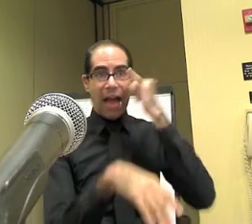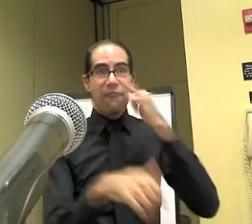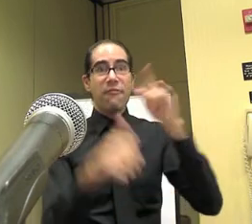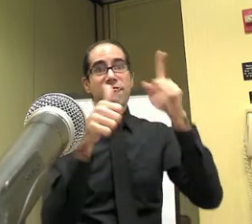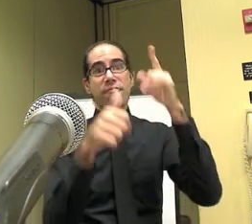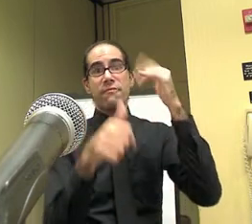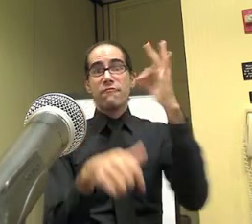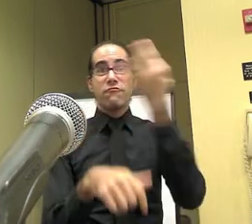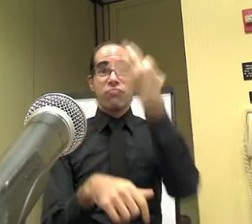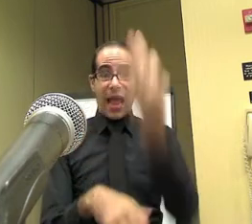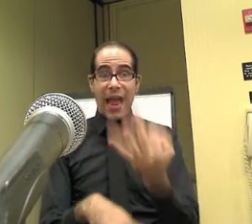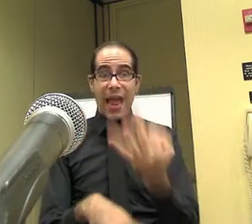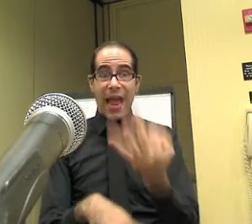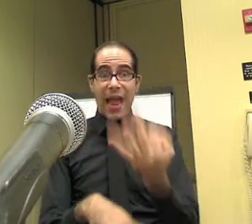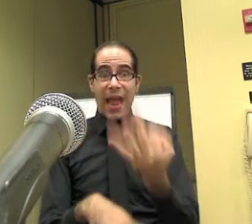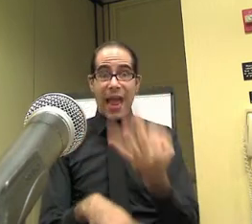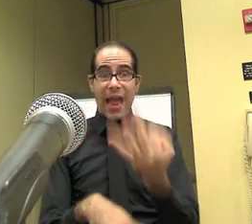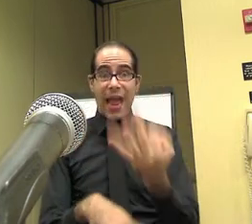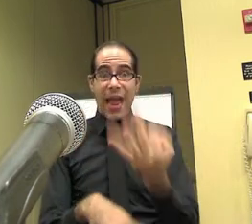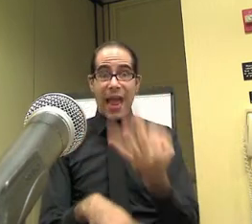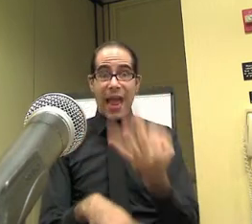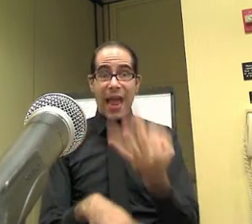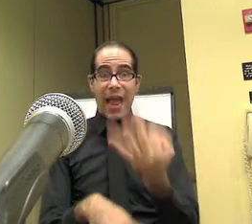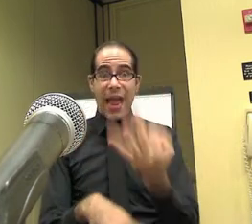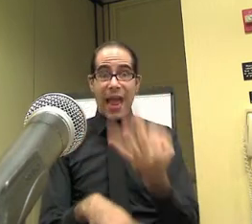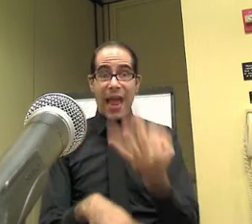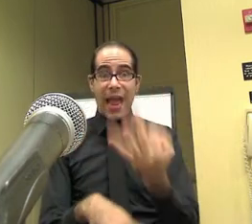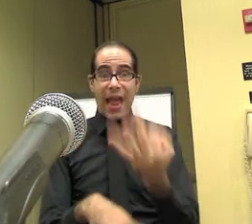individuals who are deaf being able to come because of work.